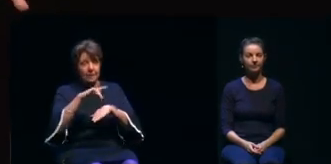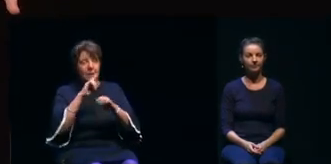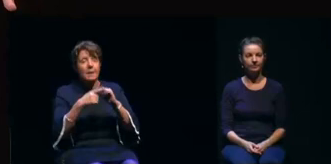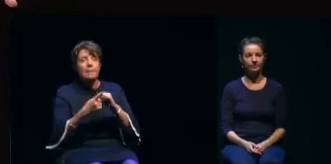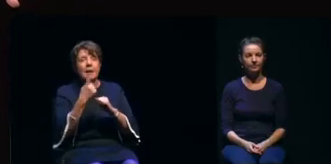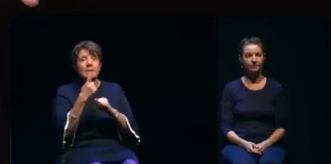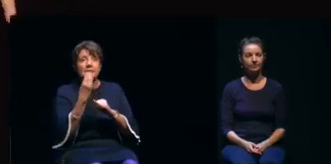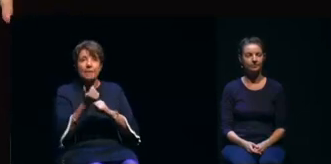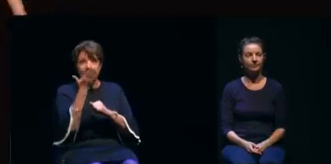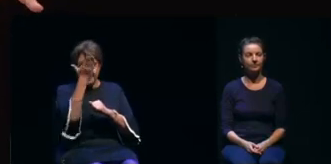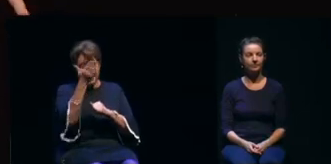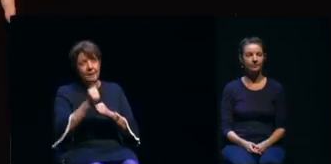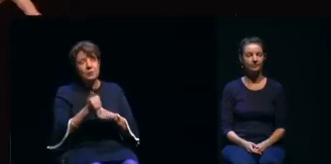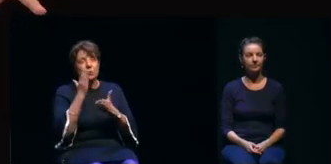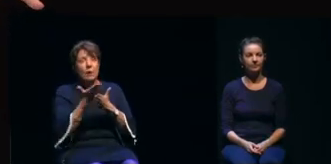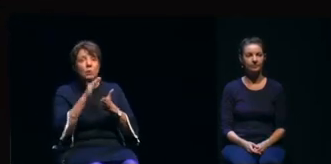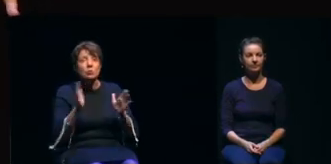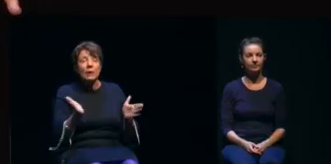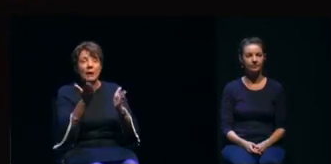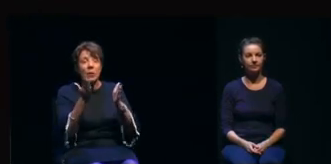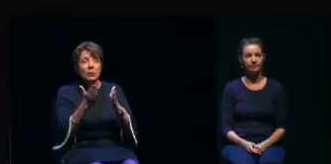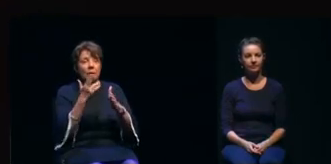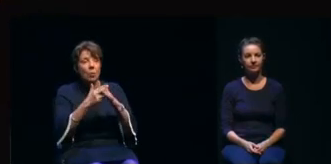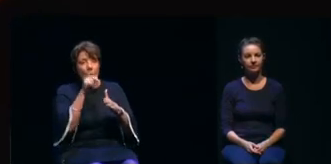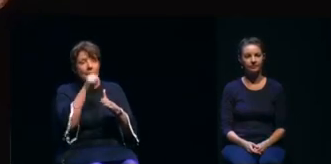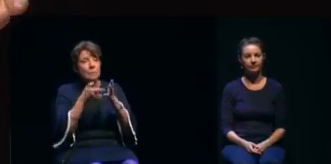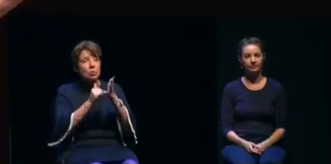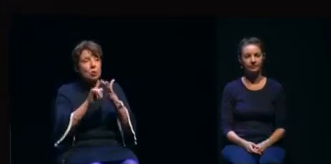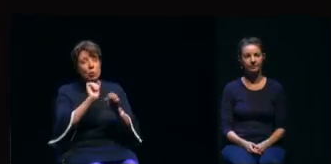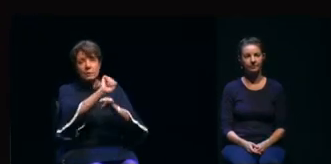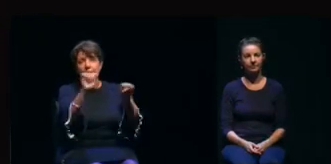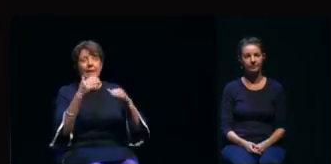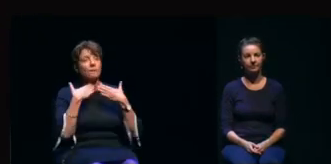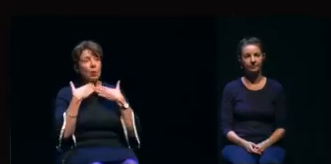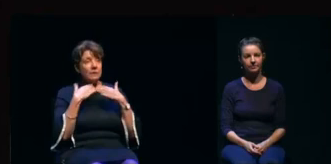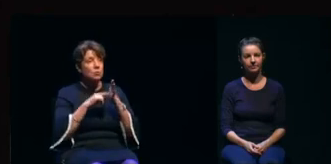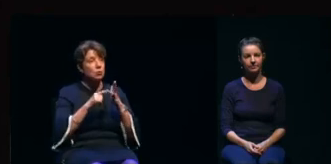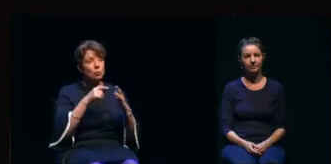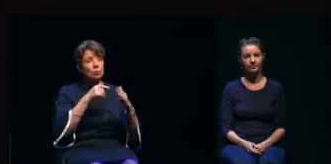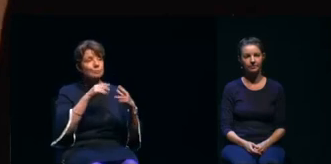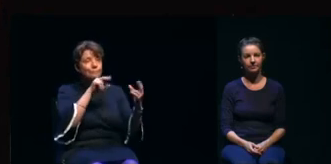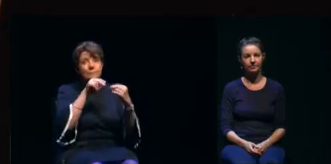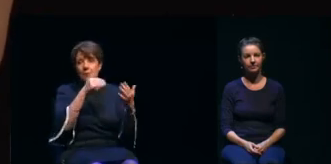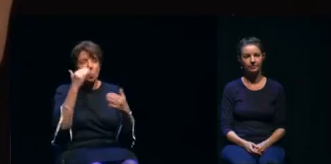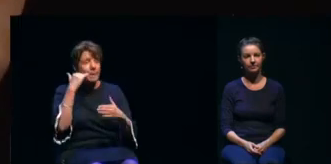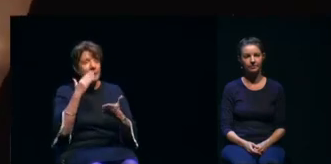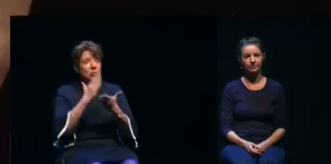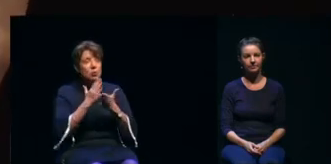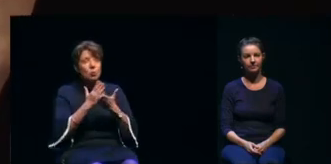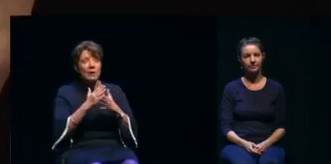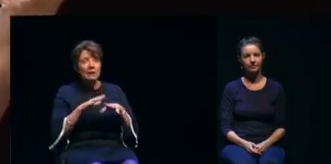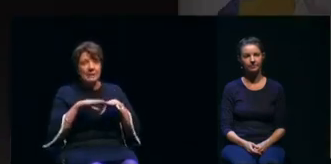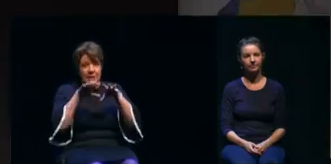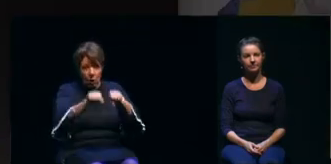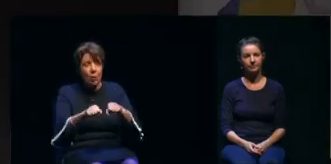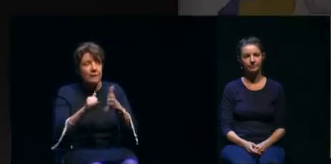things that Caitlin really wants to encourage is people to use their voices, to women especially, take up space. So